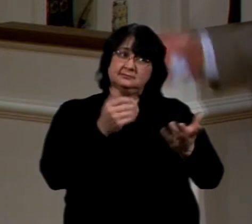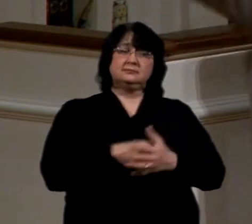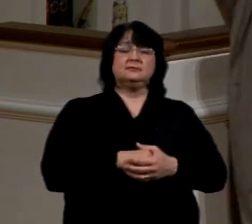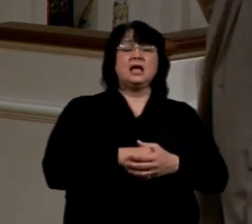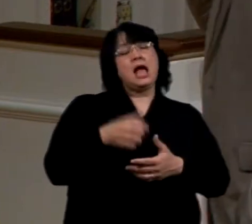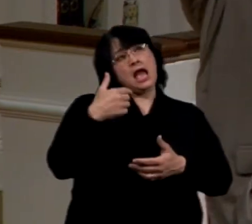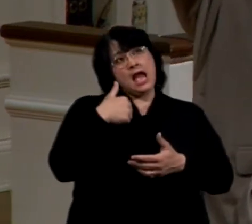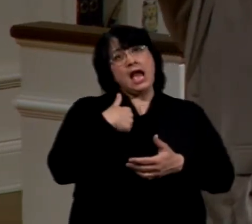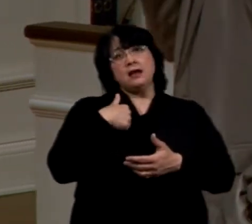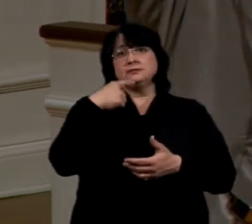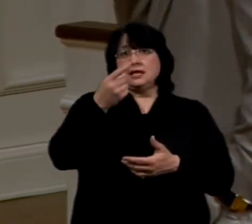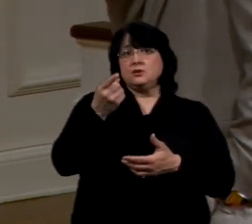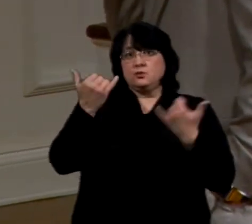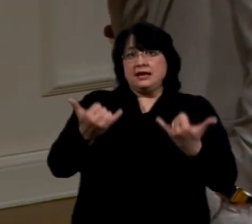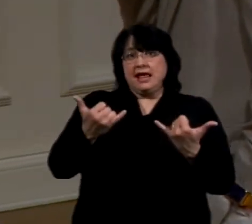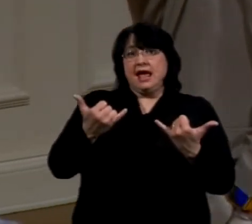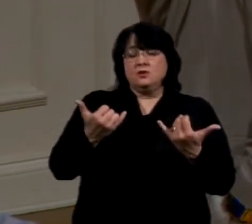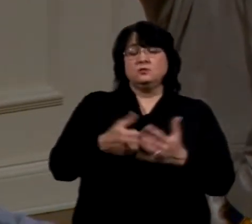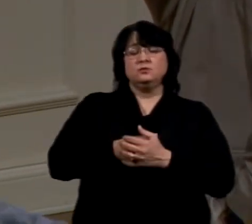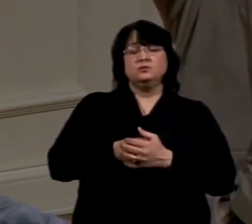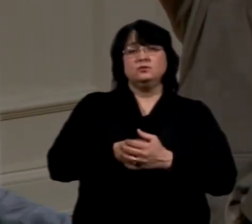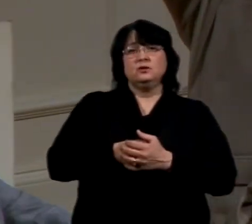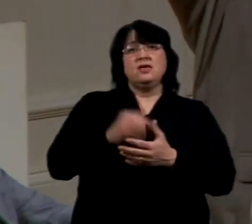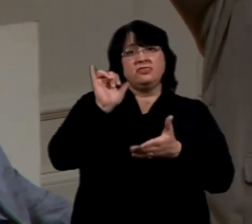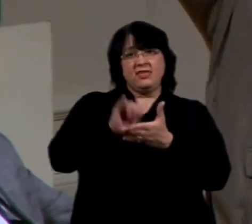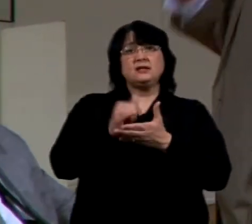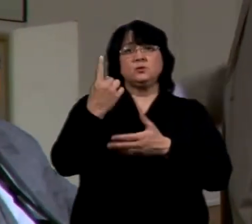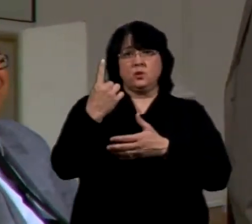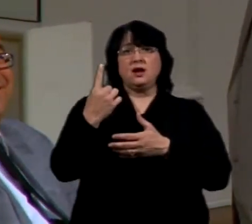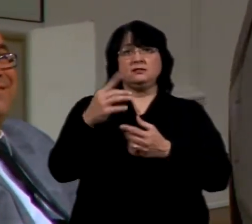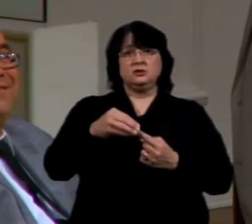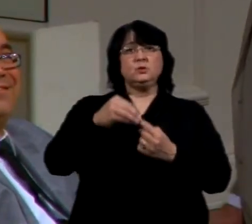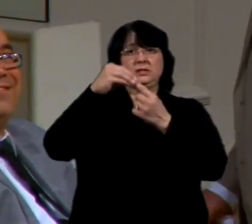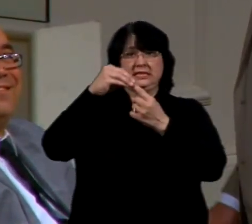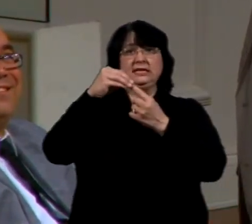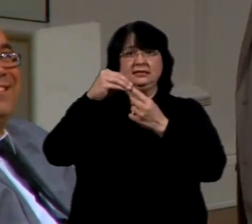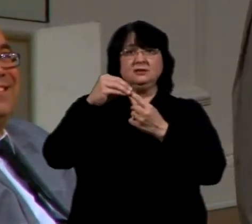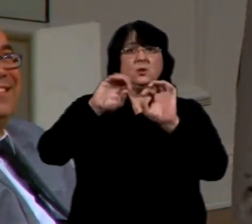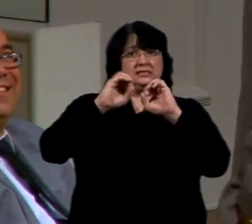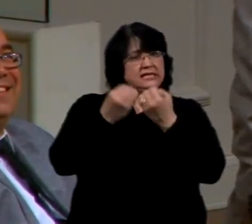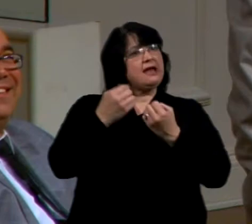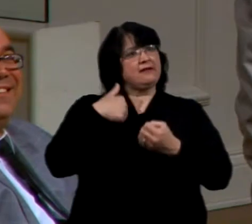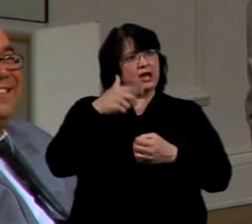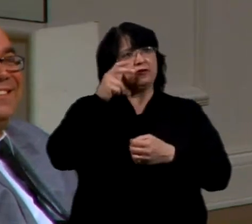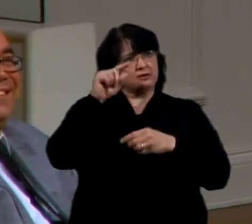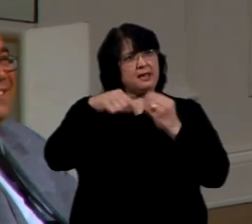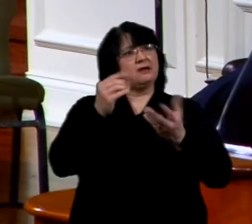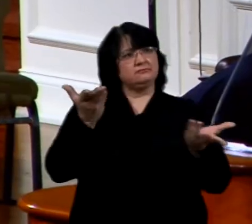Well, I'm going to tell you right now, that's one of the most unique organizations I've ever heard of.